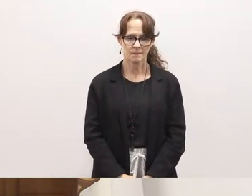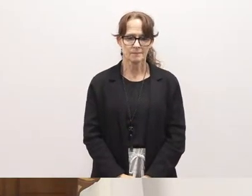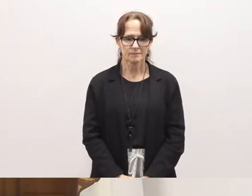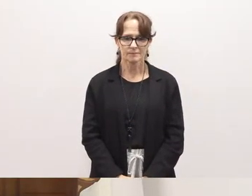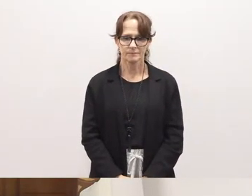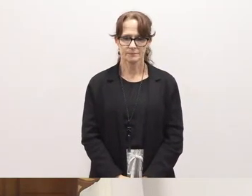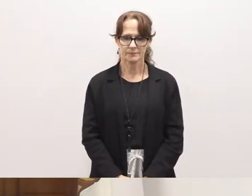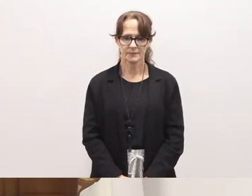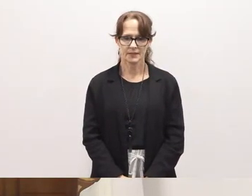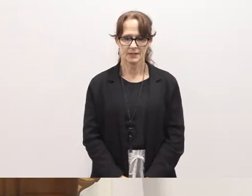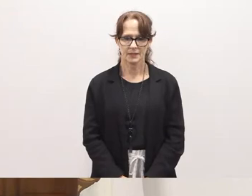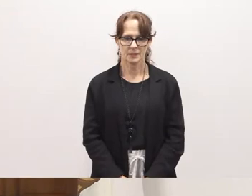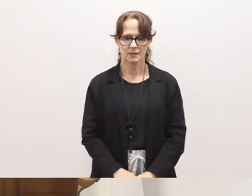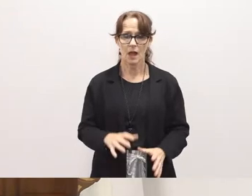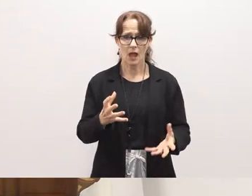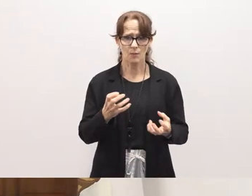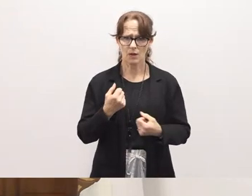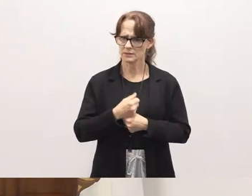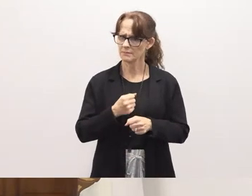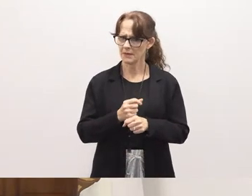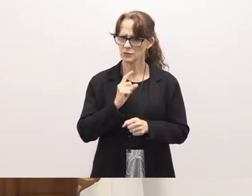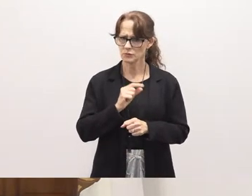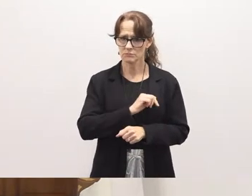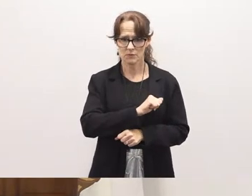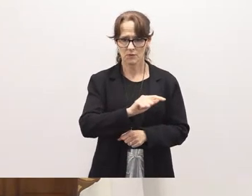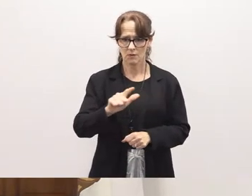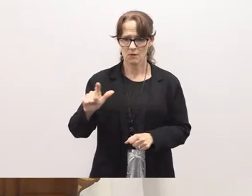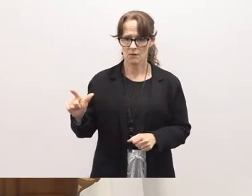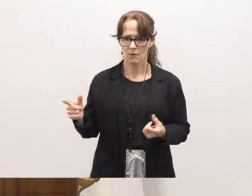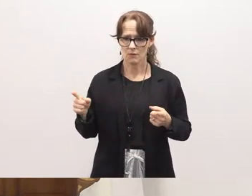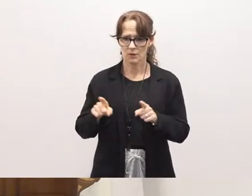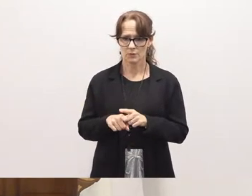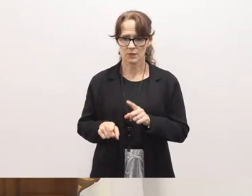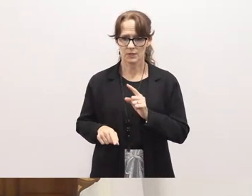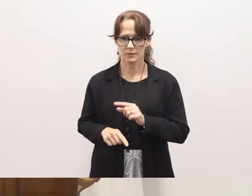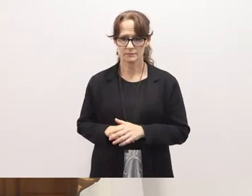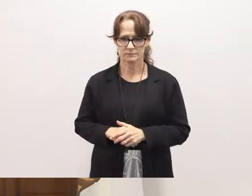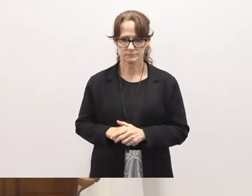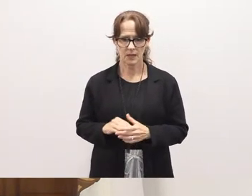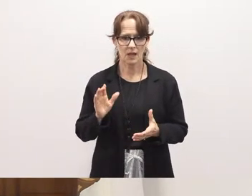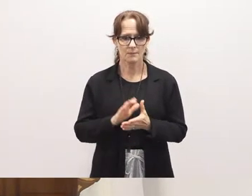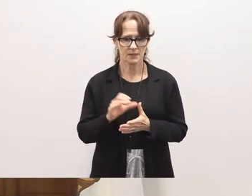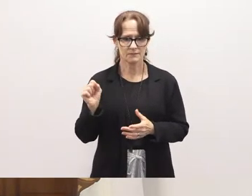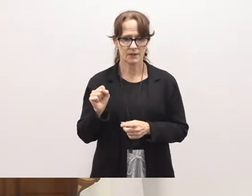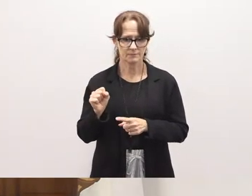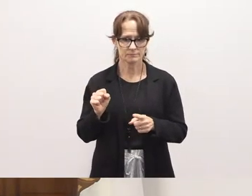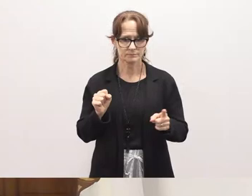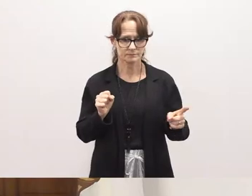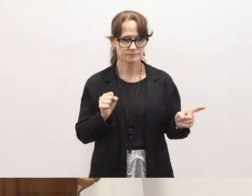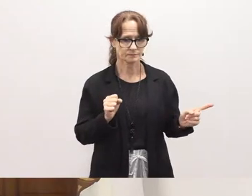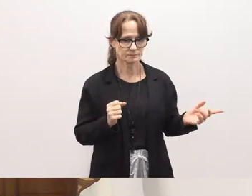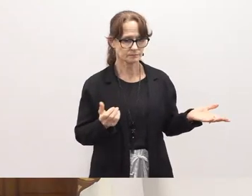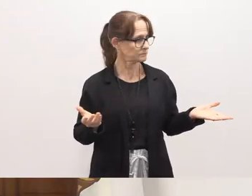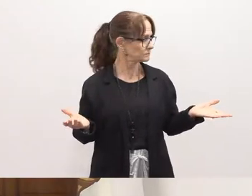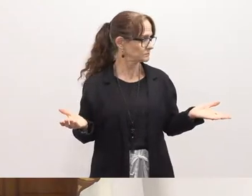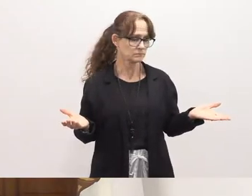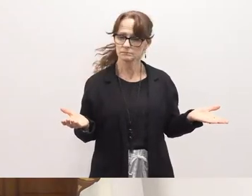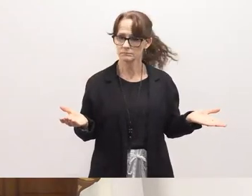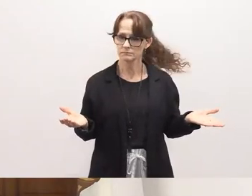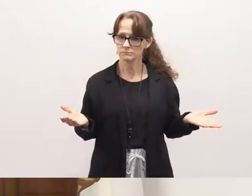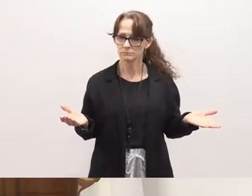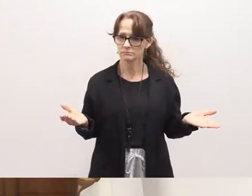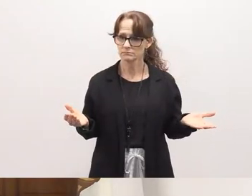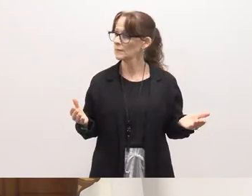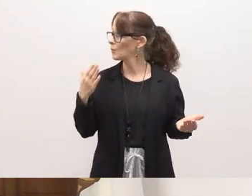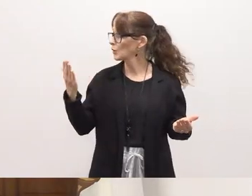the I report. I agree. I just wanted to make sure yep. that everybody agreed with that. Yes, it I was believe so. Definitely. Yeah. Yeah. We're good, Doug.